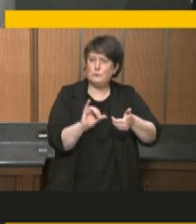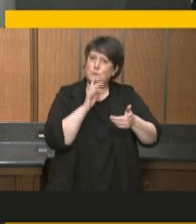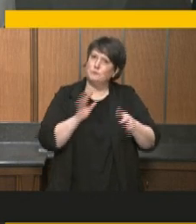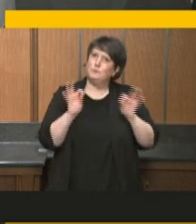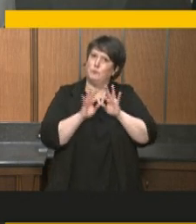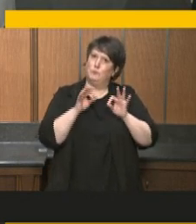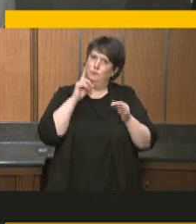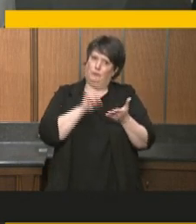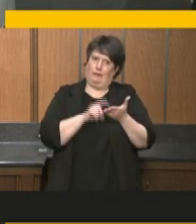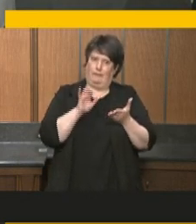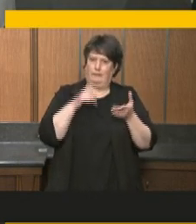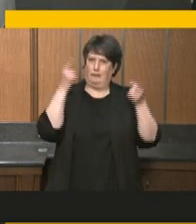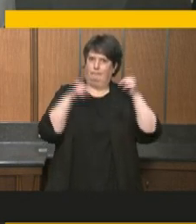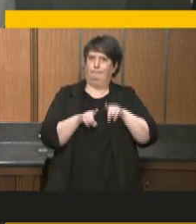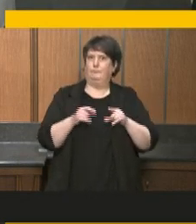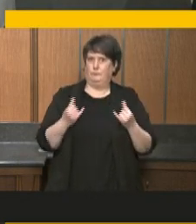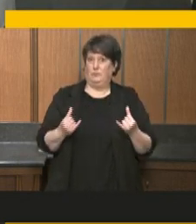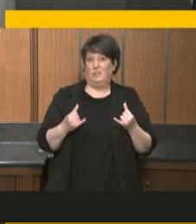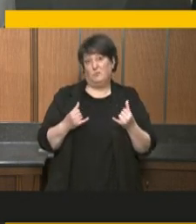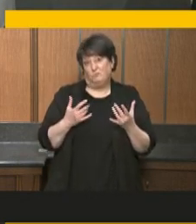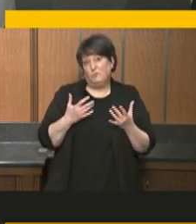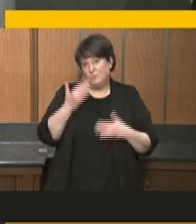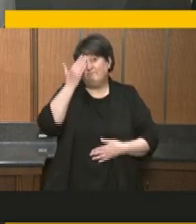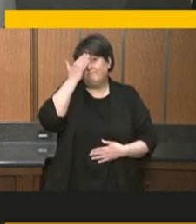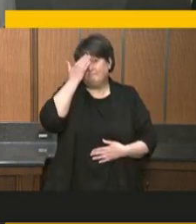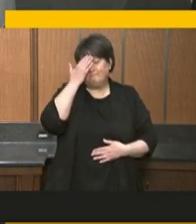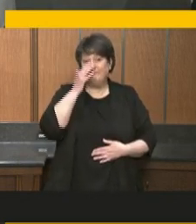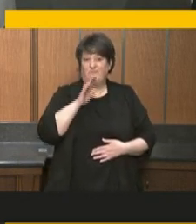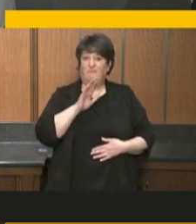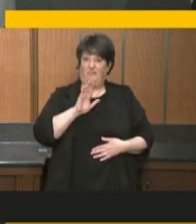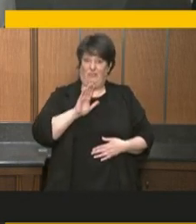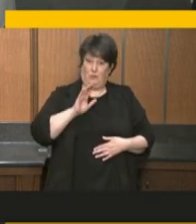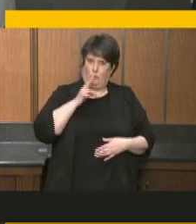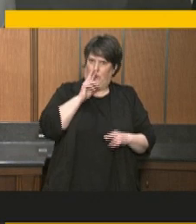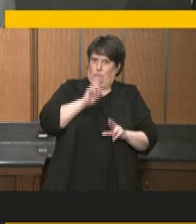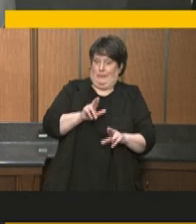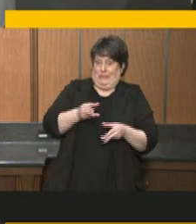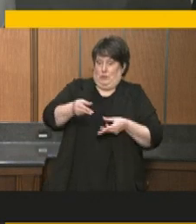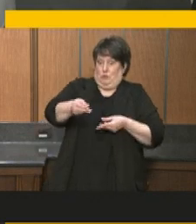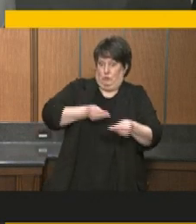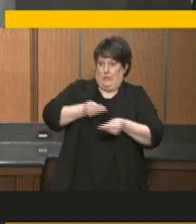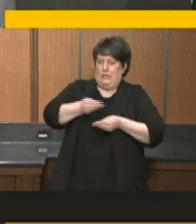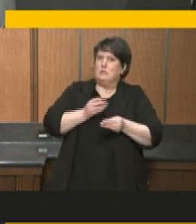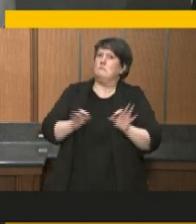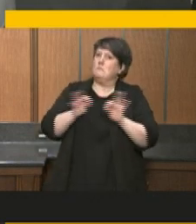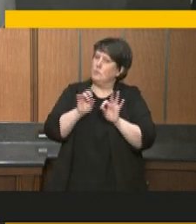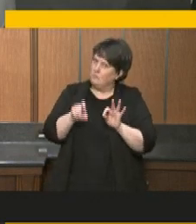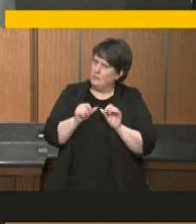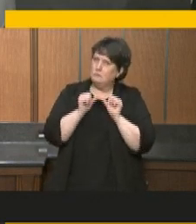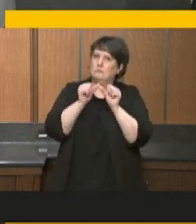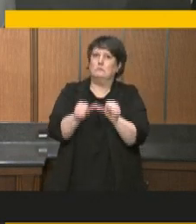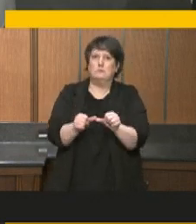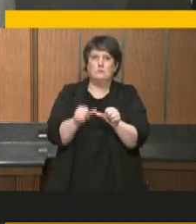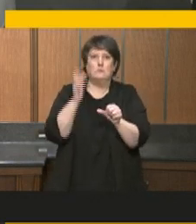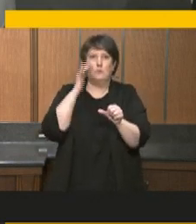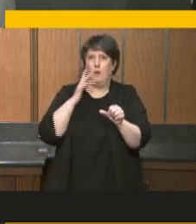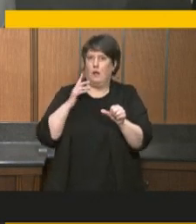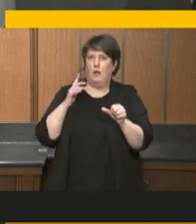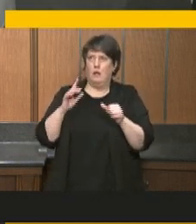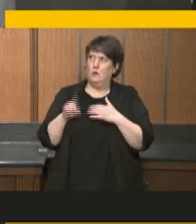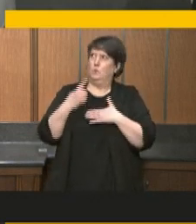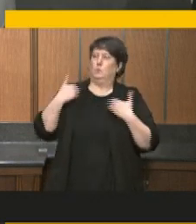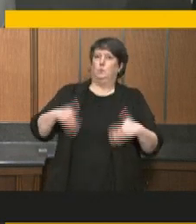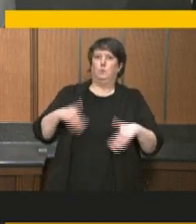together today. It's an acknowledgement that that trade is essential and needs to continue in these very difficult and trying